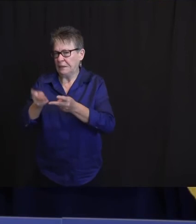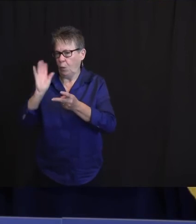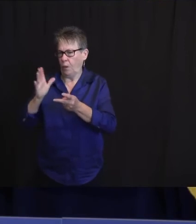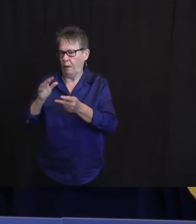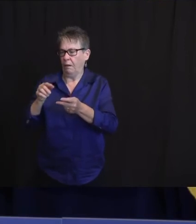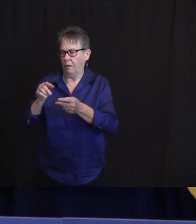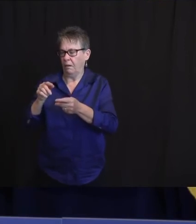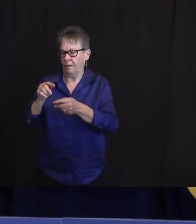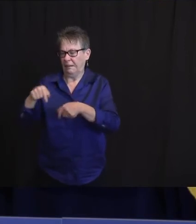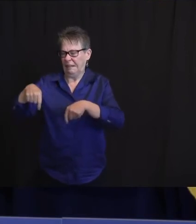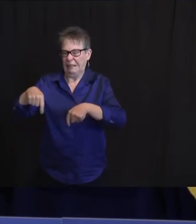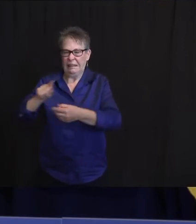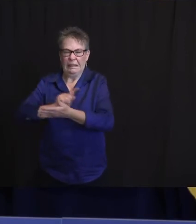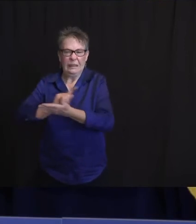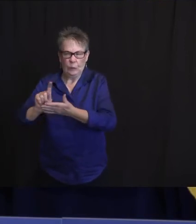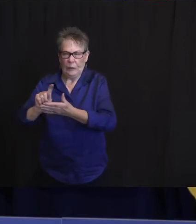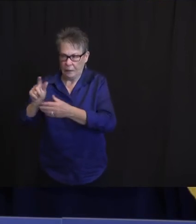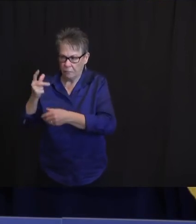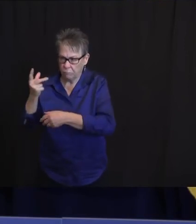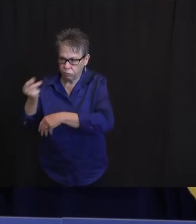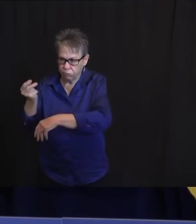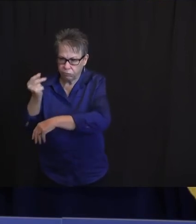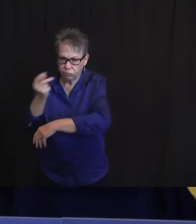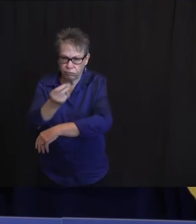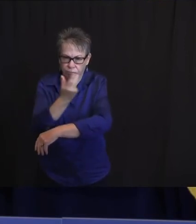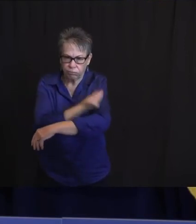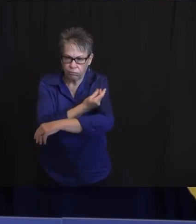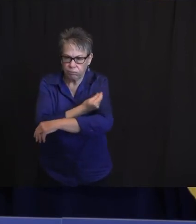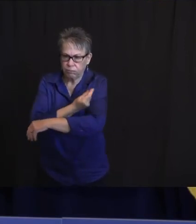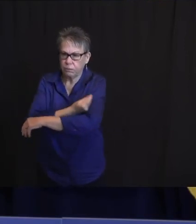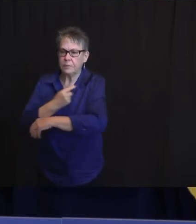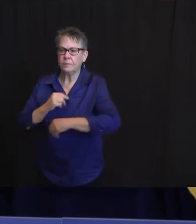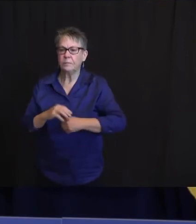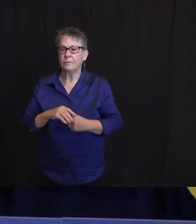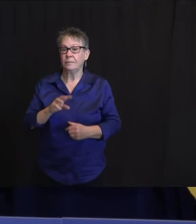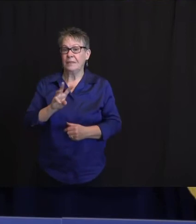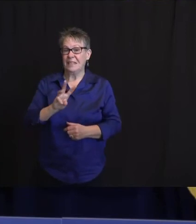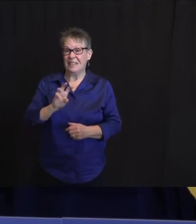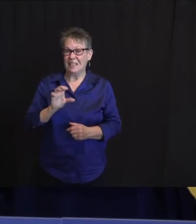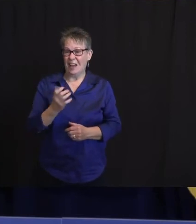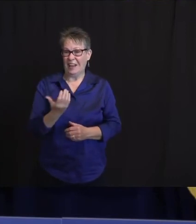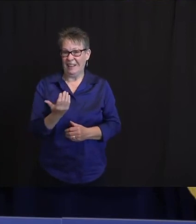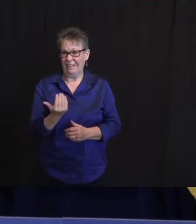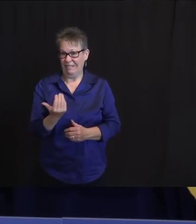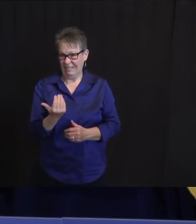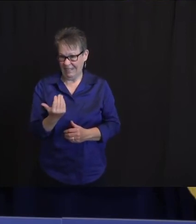another 615 have been scheduled through the end of January.